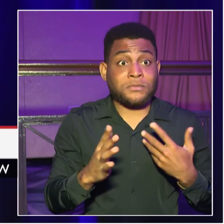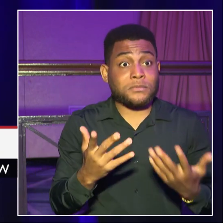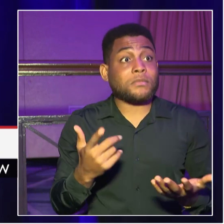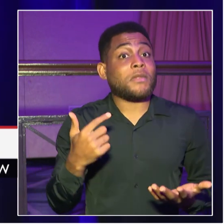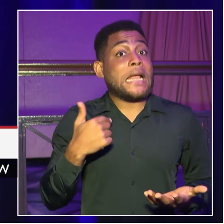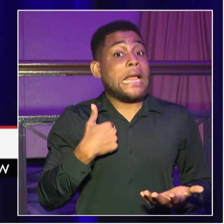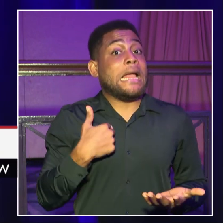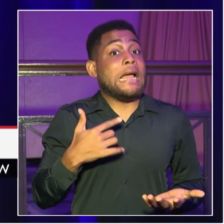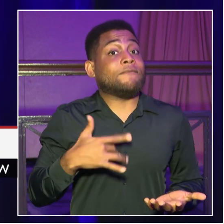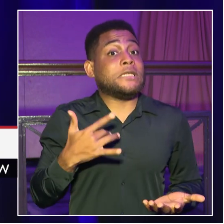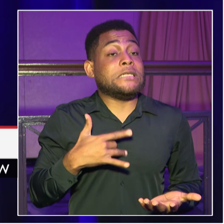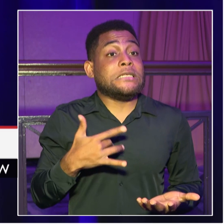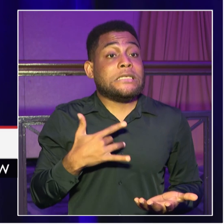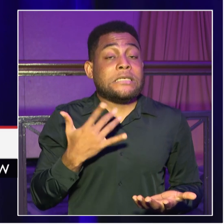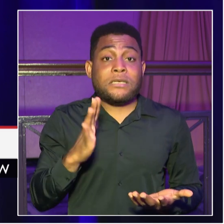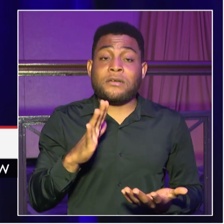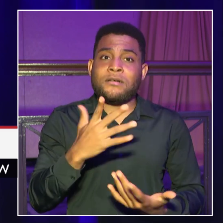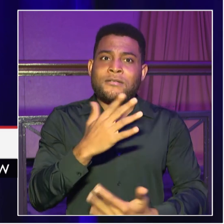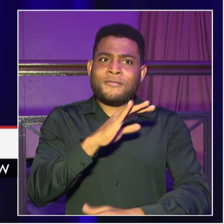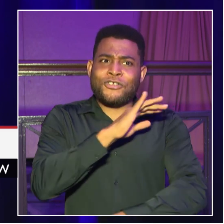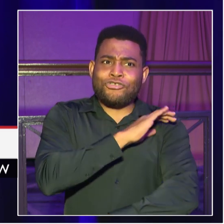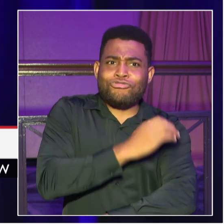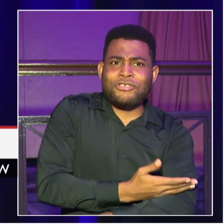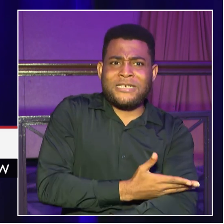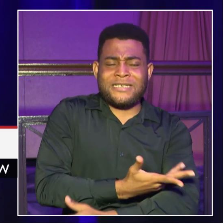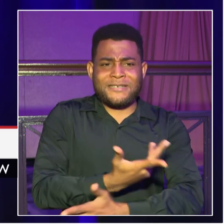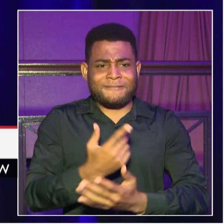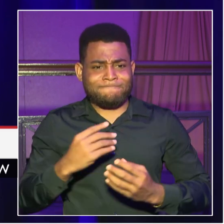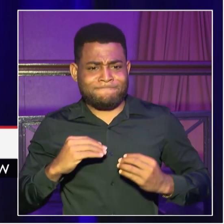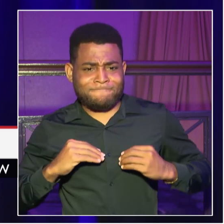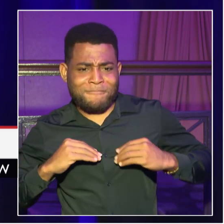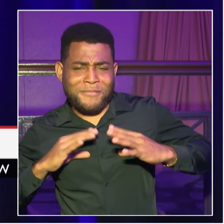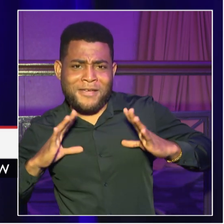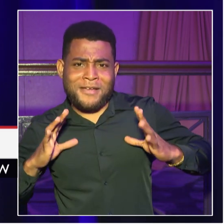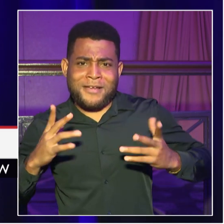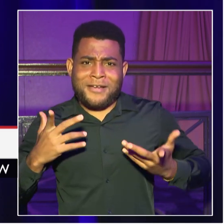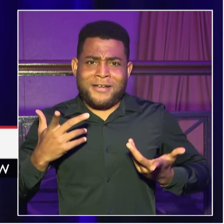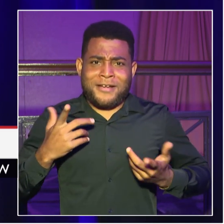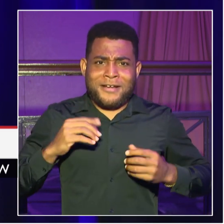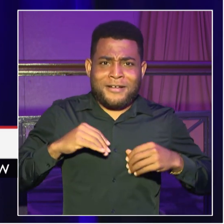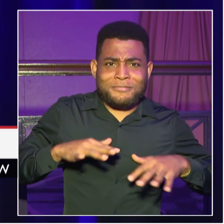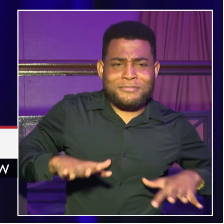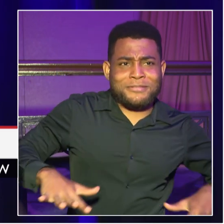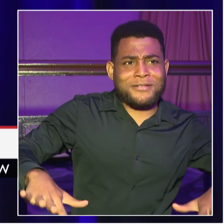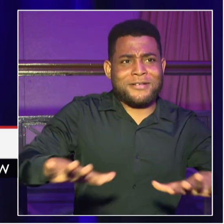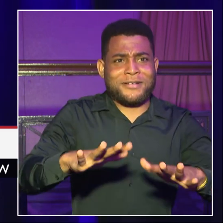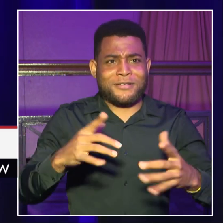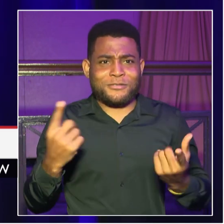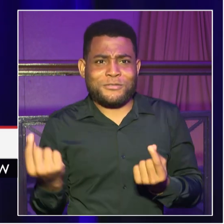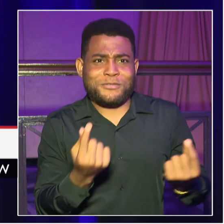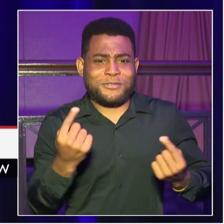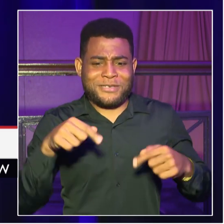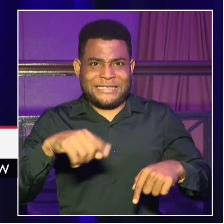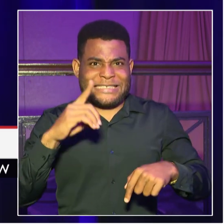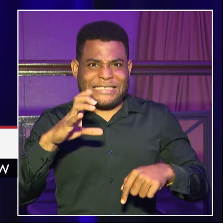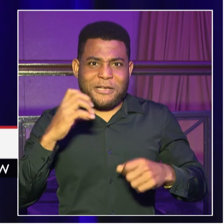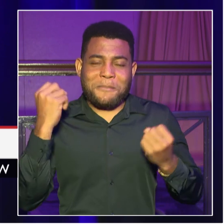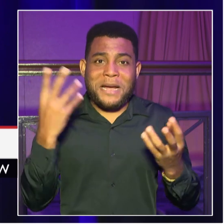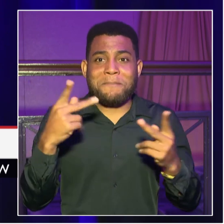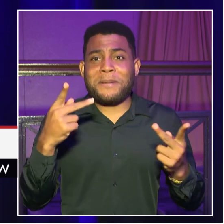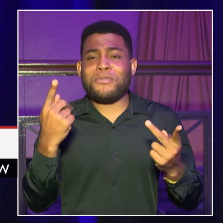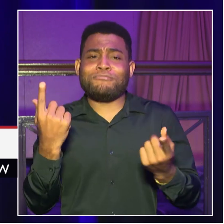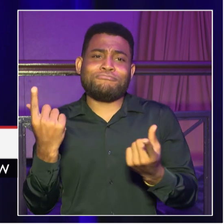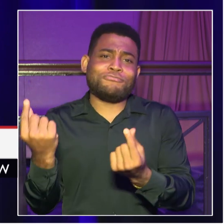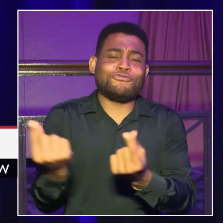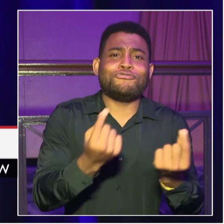our downtown, in our hotels, in our restaurants, enjoying our activities and events. And it feels really,